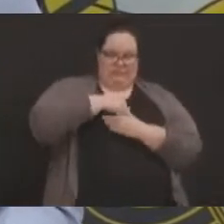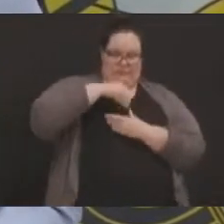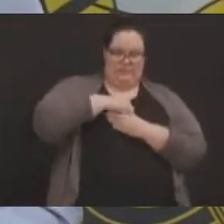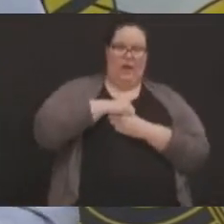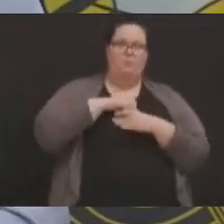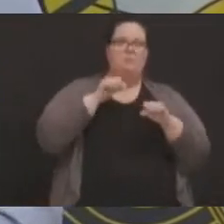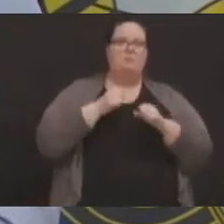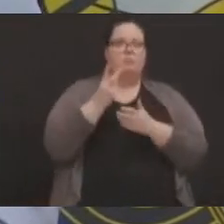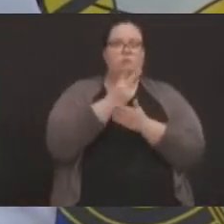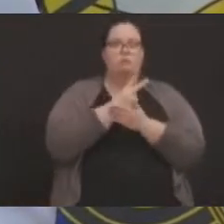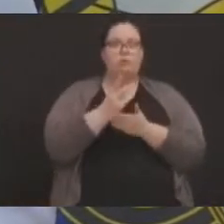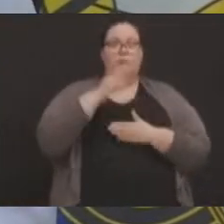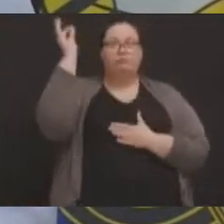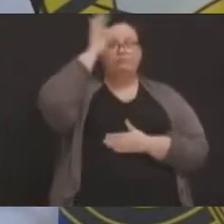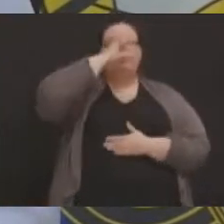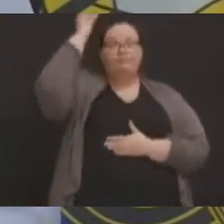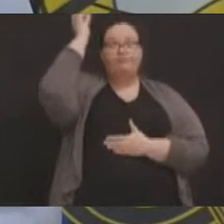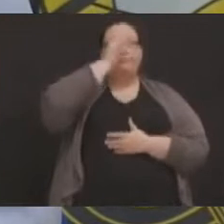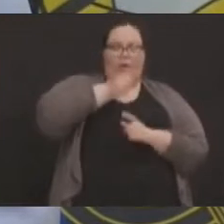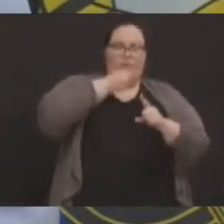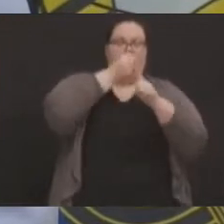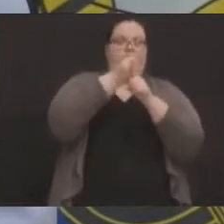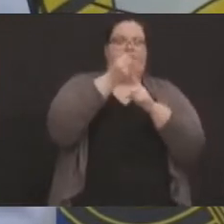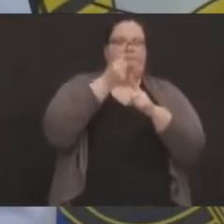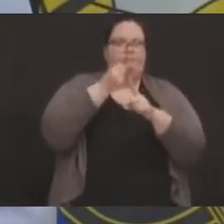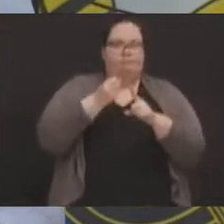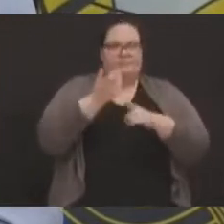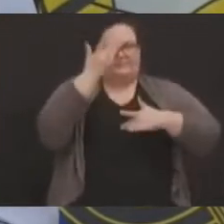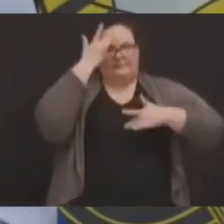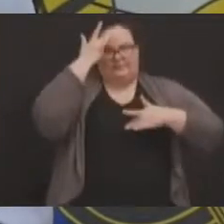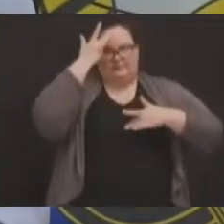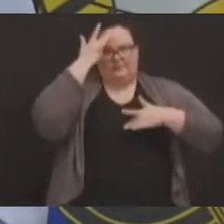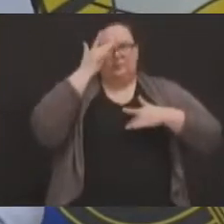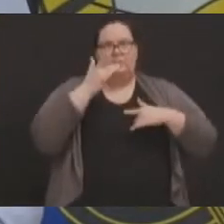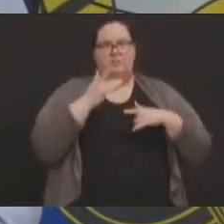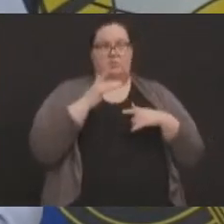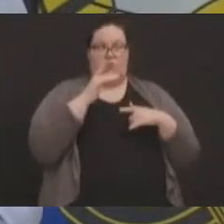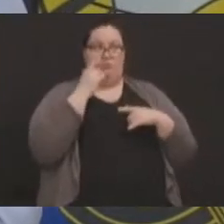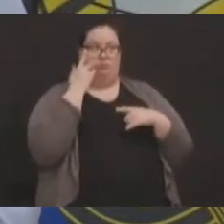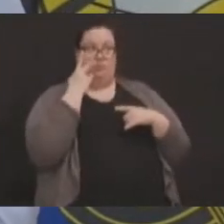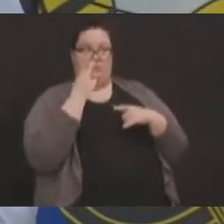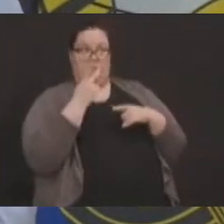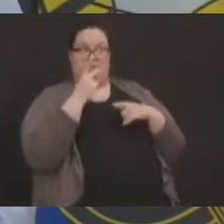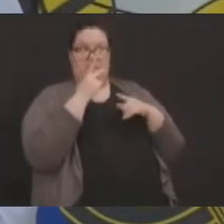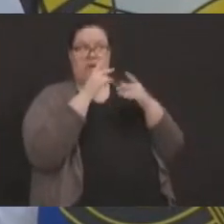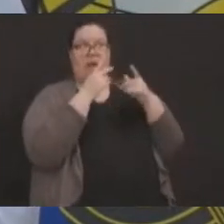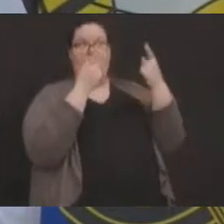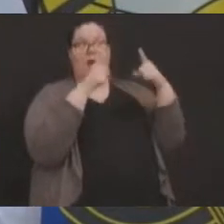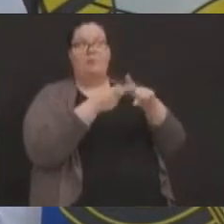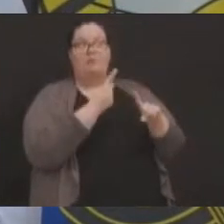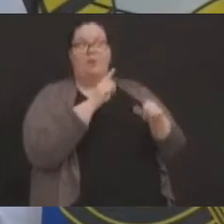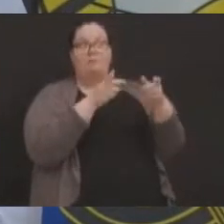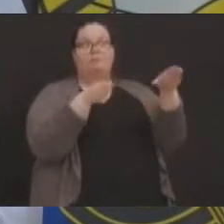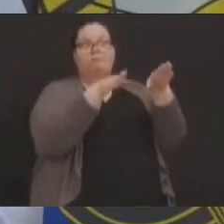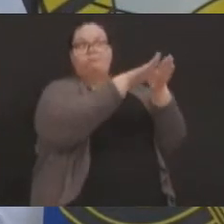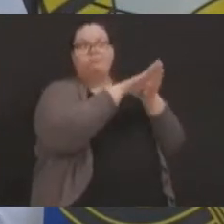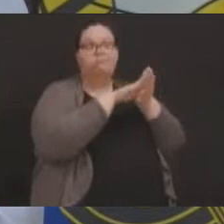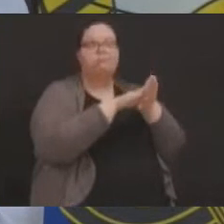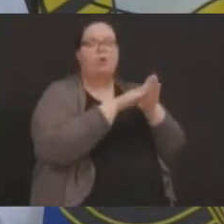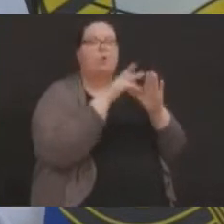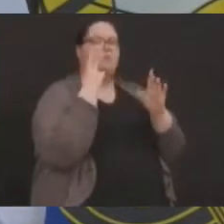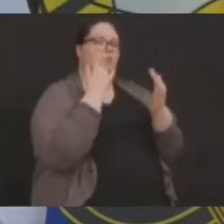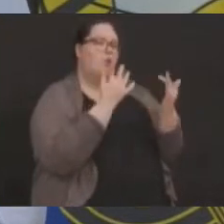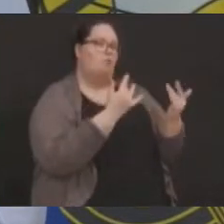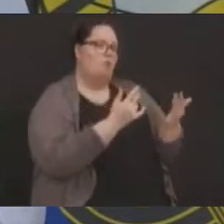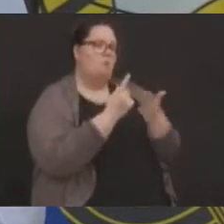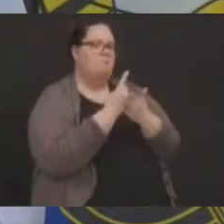Si tous les citoyens de la zone 4 se limitent à leur bulle d'un seul ménage et évitent les déplacements non essentiels,